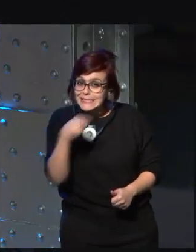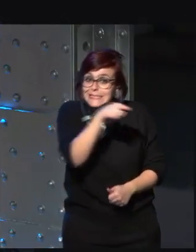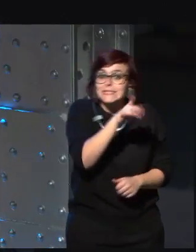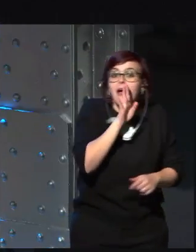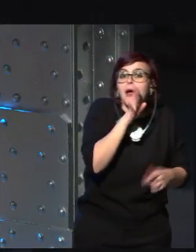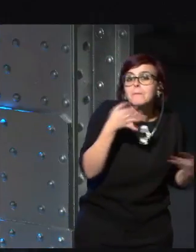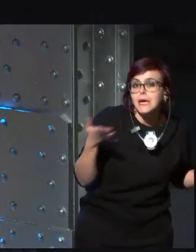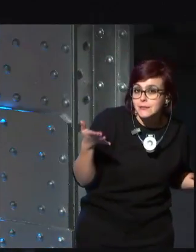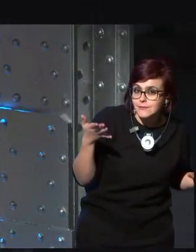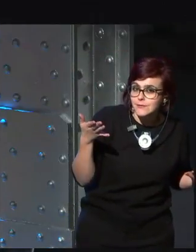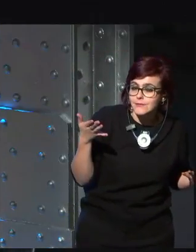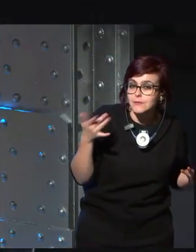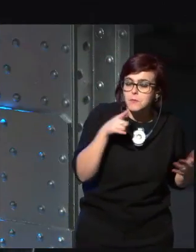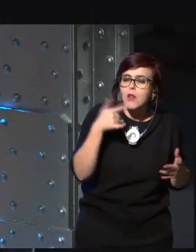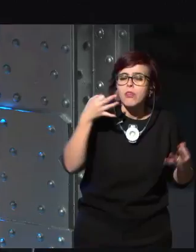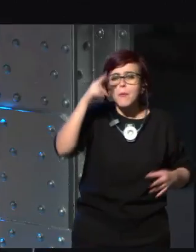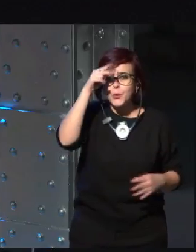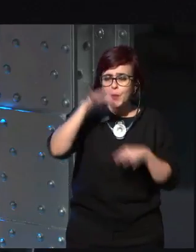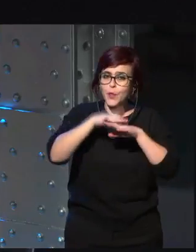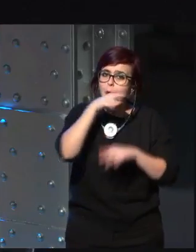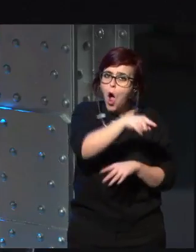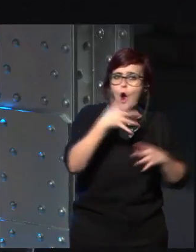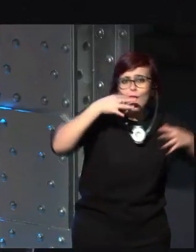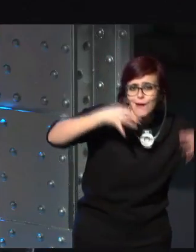be able to play the music that we're digitizing.